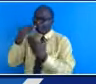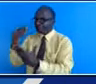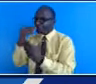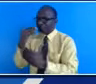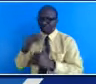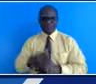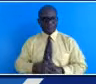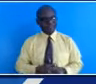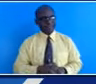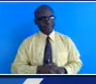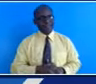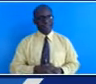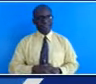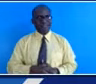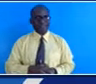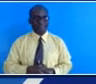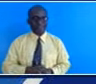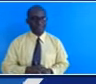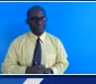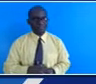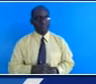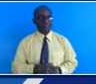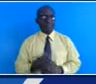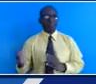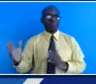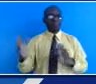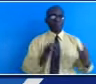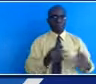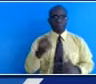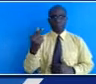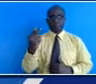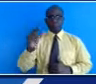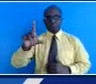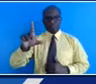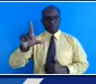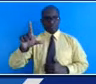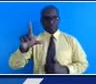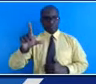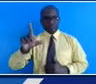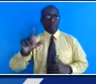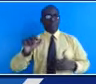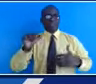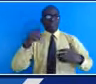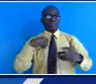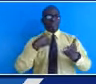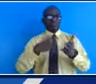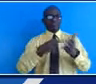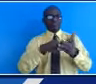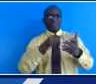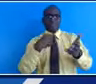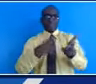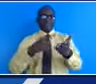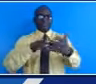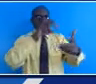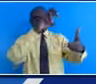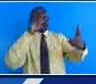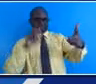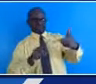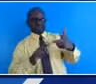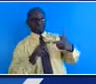order. She is a business owner in Mount Kisco with an organization called All Together Now, which is a